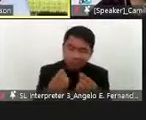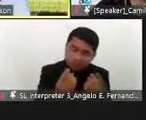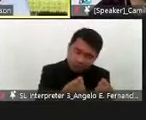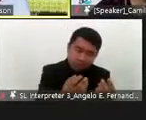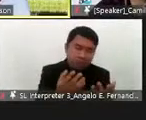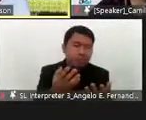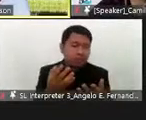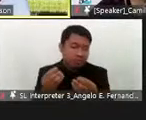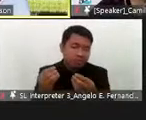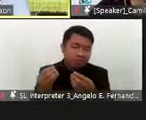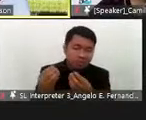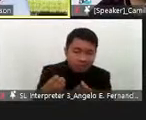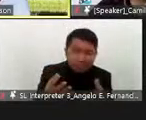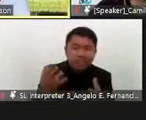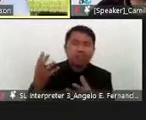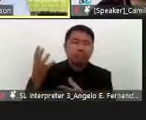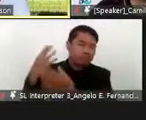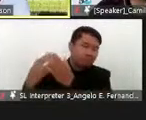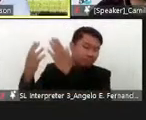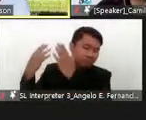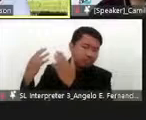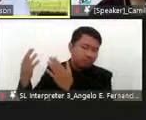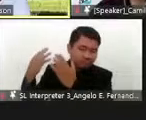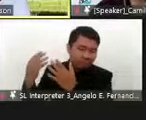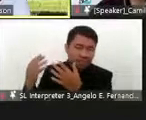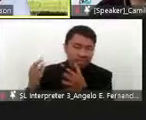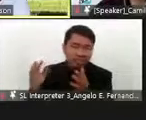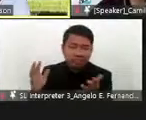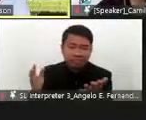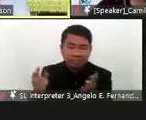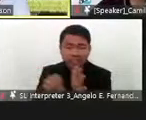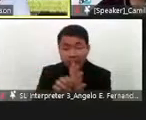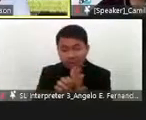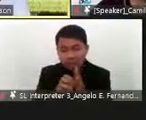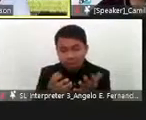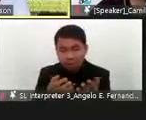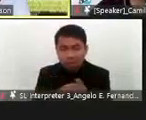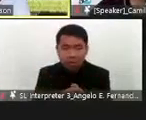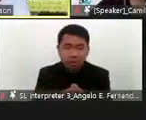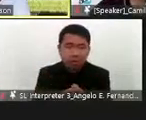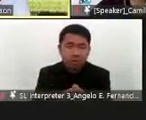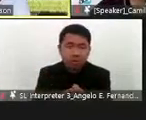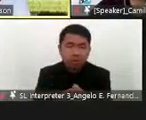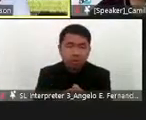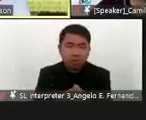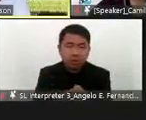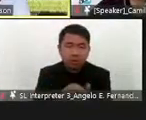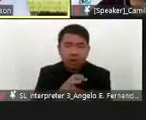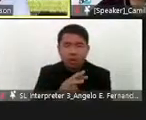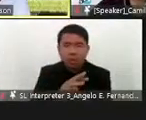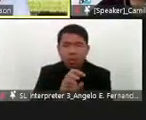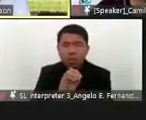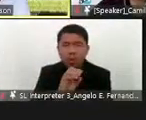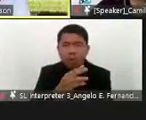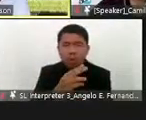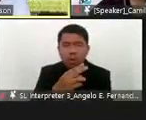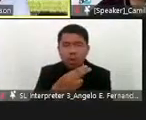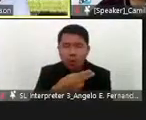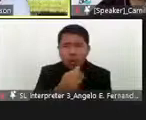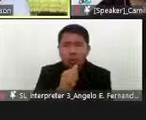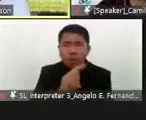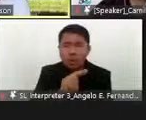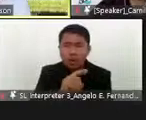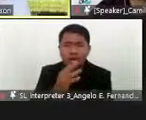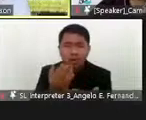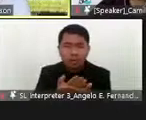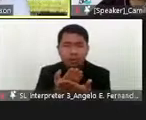by indigenous people. Of course, there's the famous example of the Moken in the Thai coast who knew to